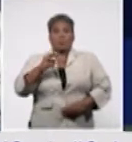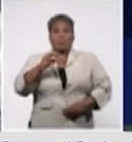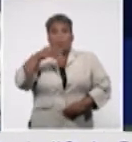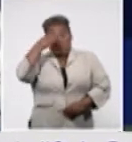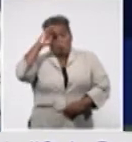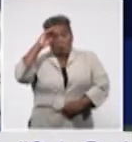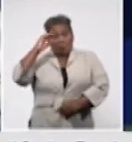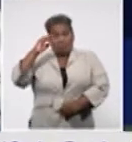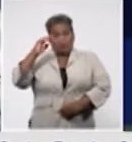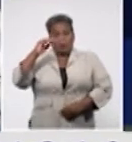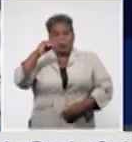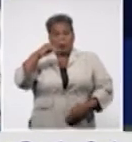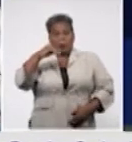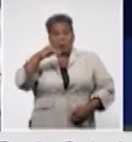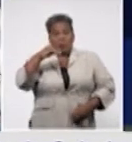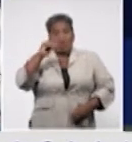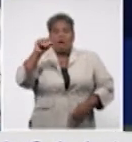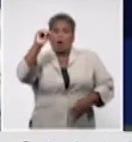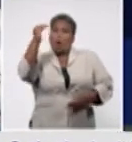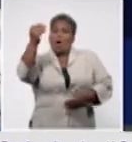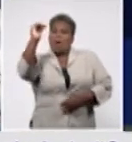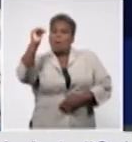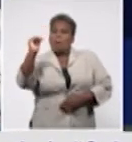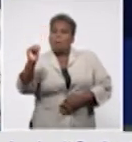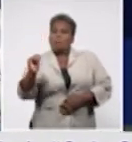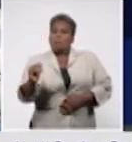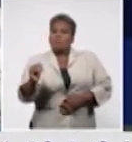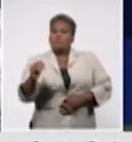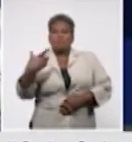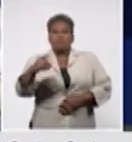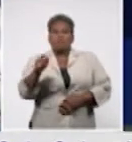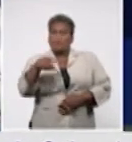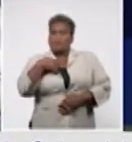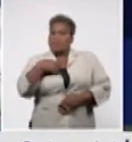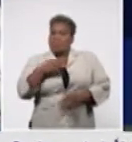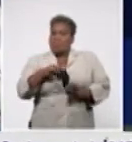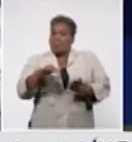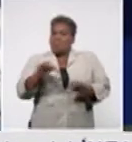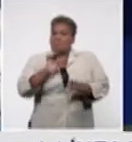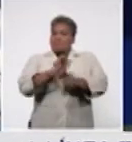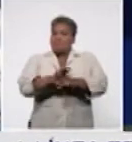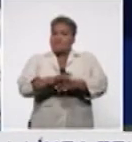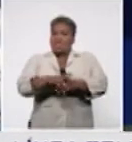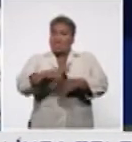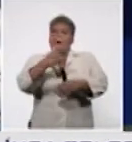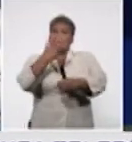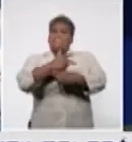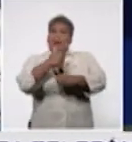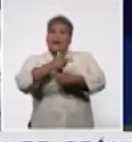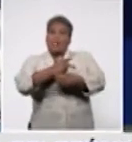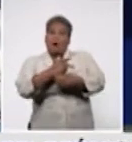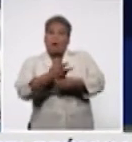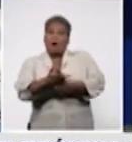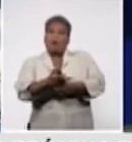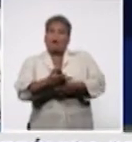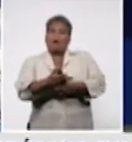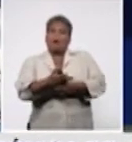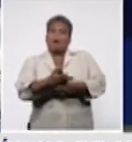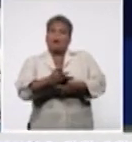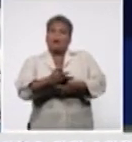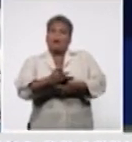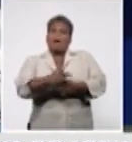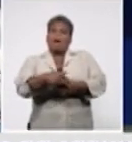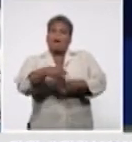of positive cases in the Americas region. The 33 positive cases are Cubans, of which 27, or